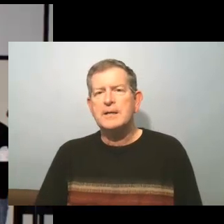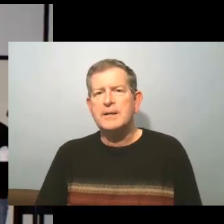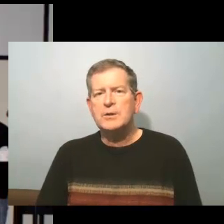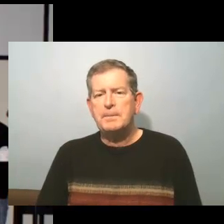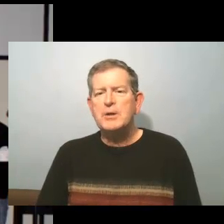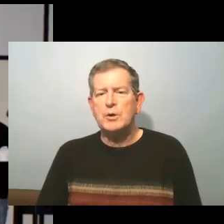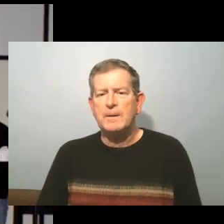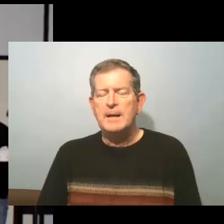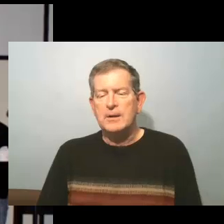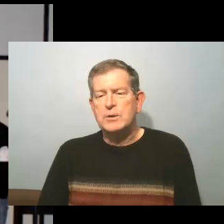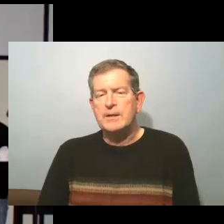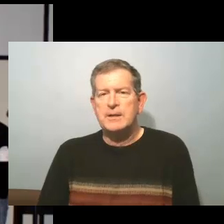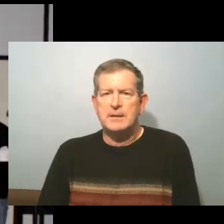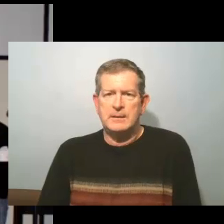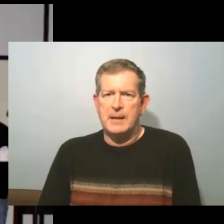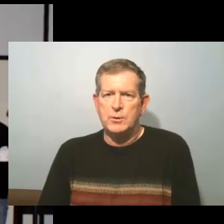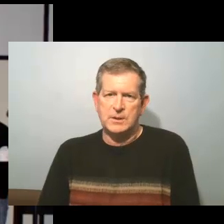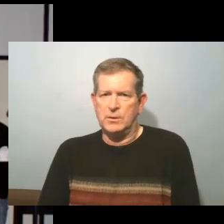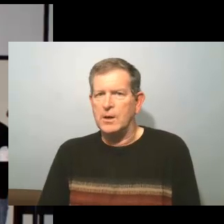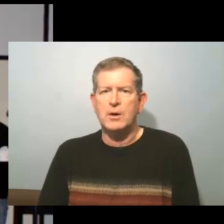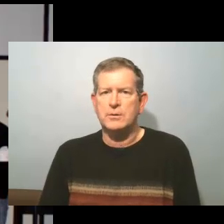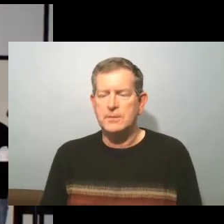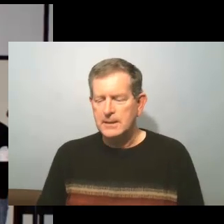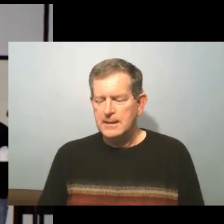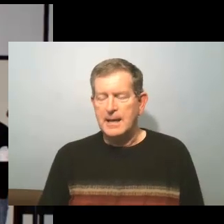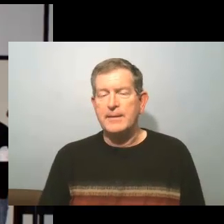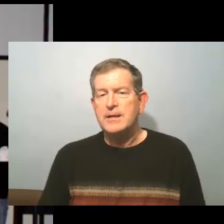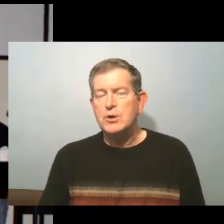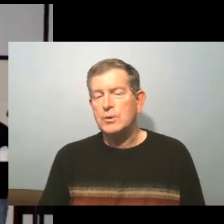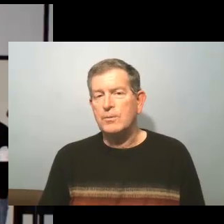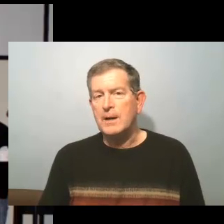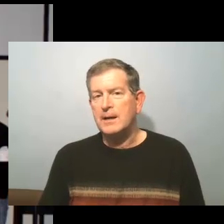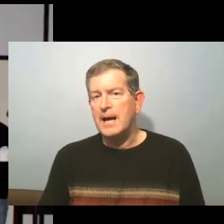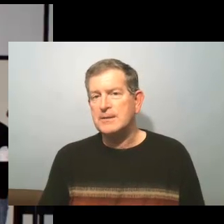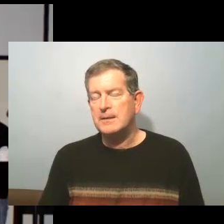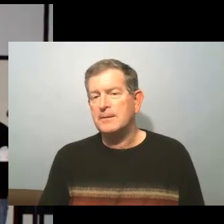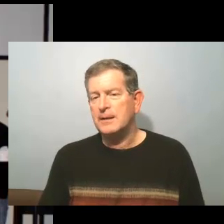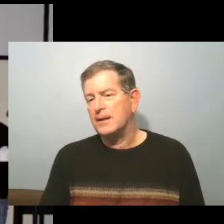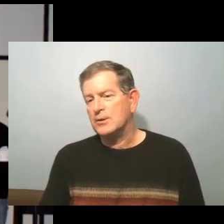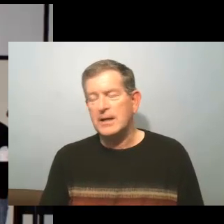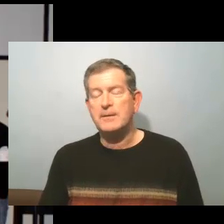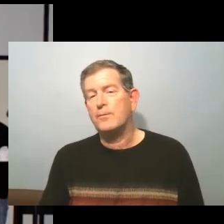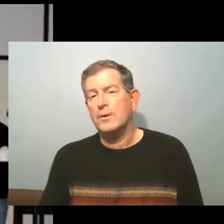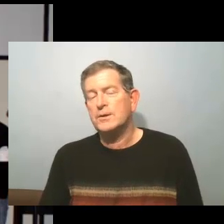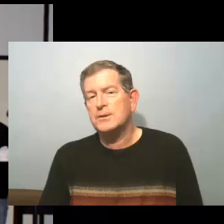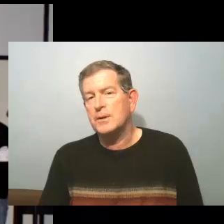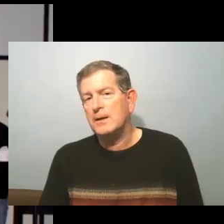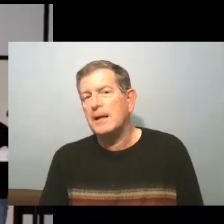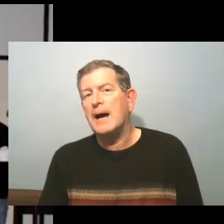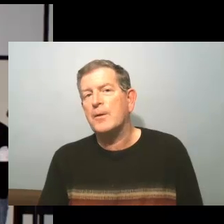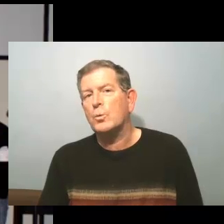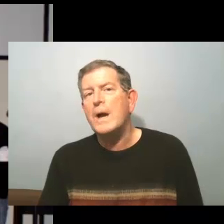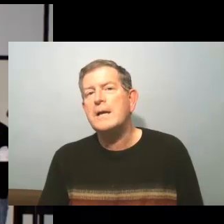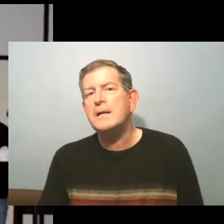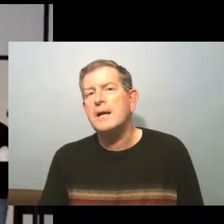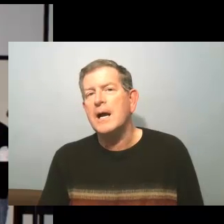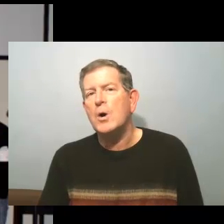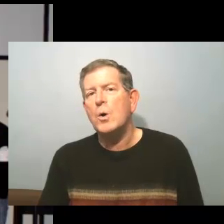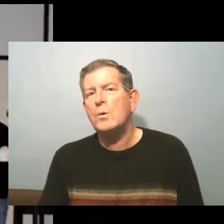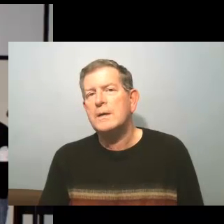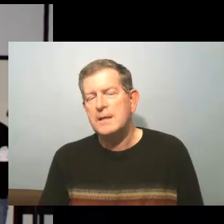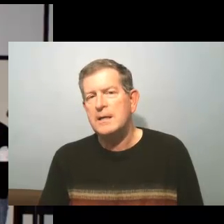corresponding to this picture. And so they say, la musique rock. And the teacher, recognizing that they said it, of course, is going to click on the